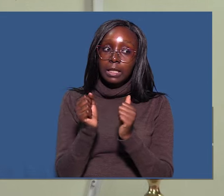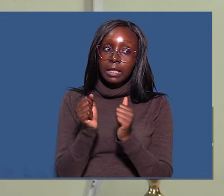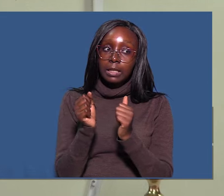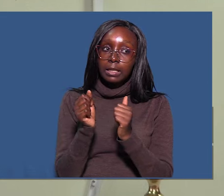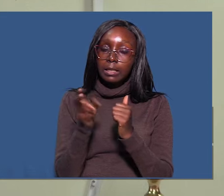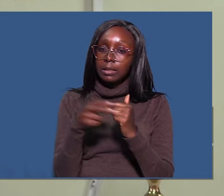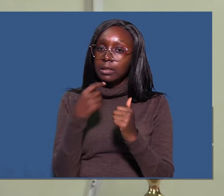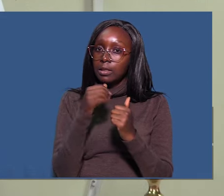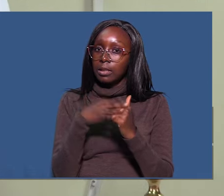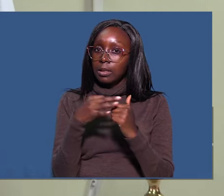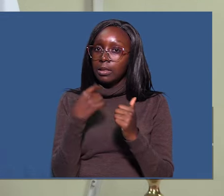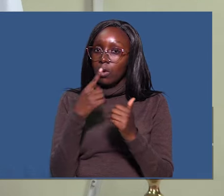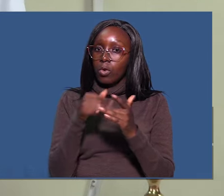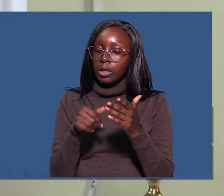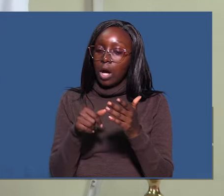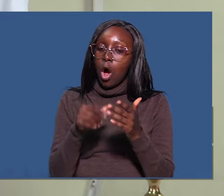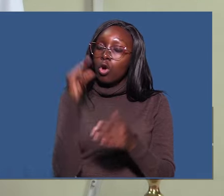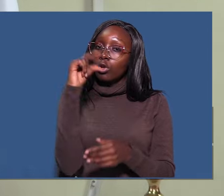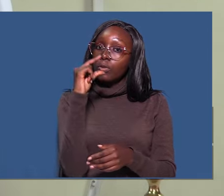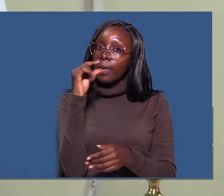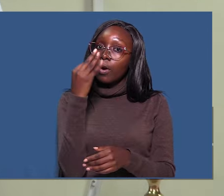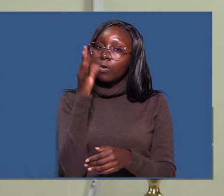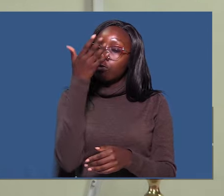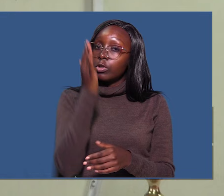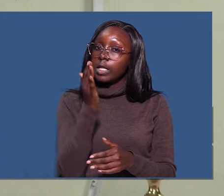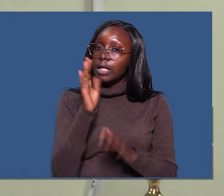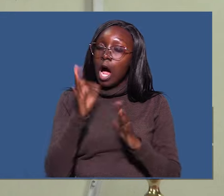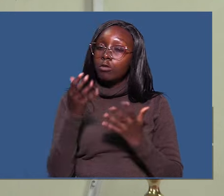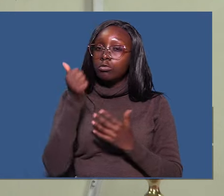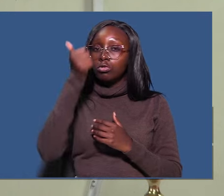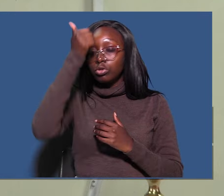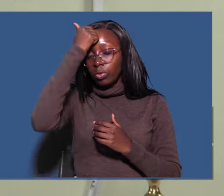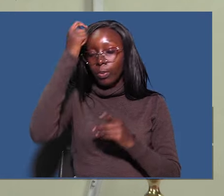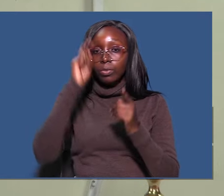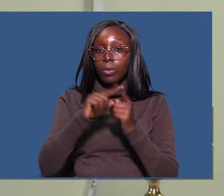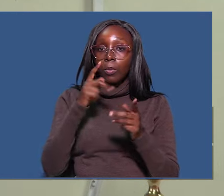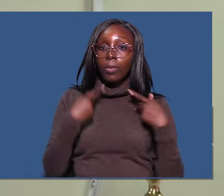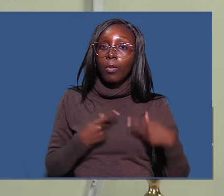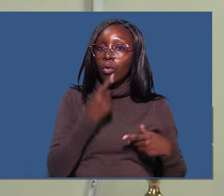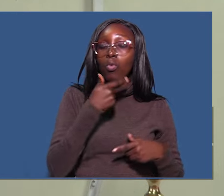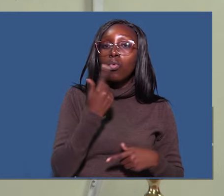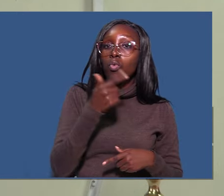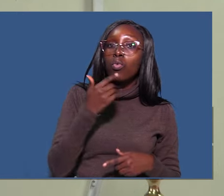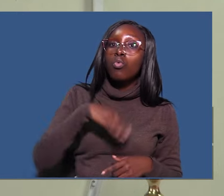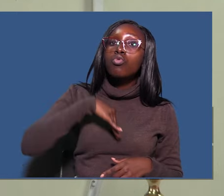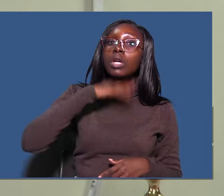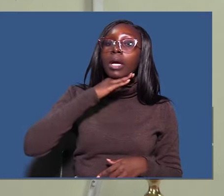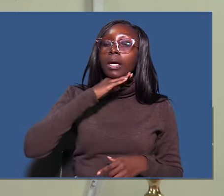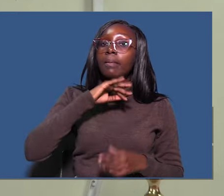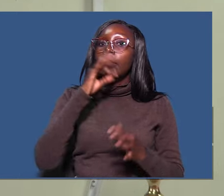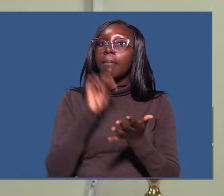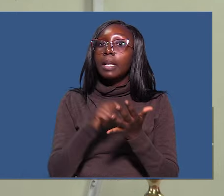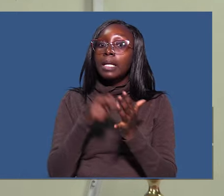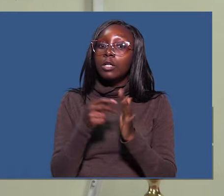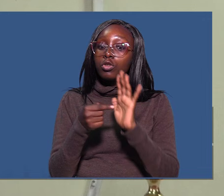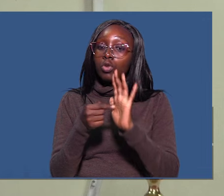gospel of Christ is foolishness and weakness to those who are perishing, and that confirms his commitment